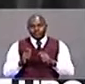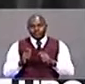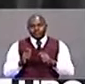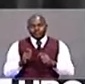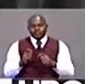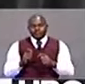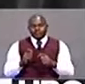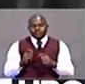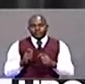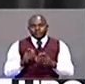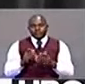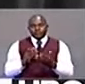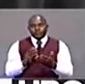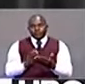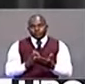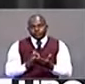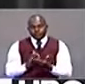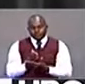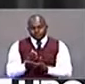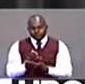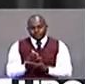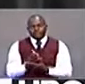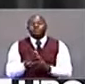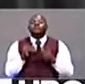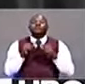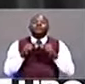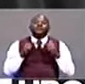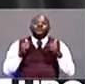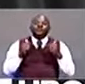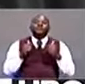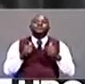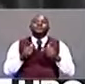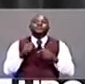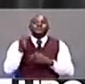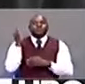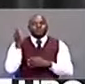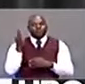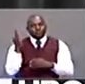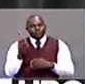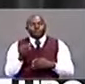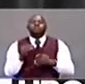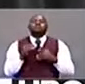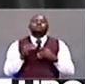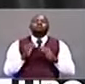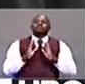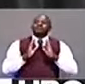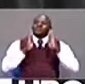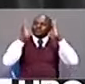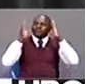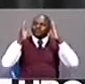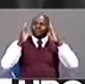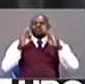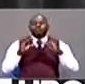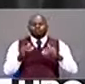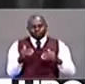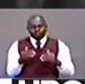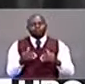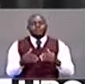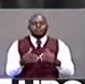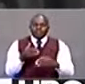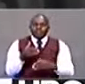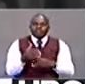right from a laity to a priest to a bishop to archbishop. He was going